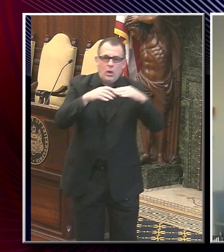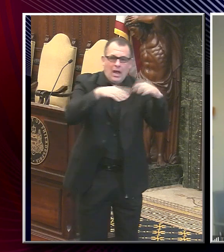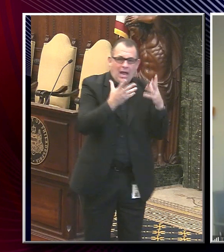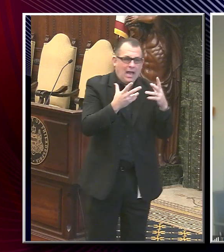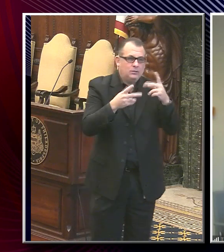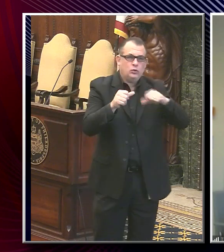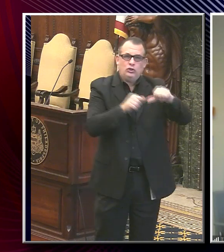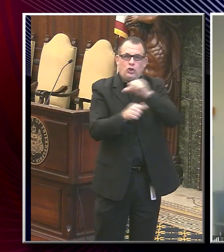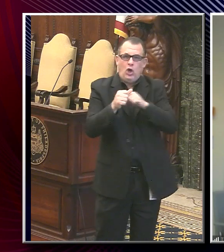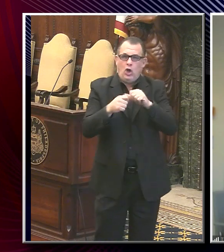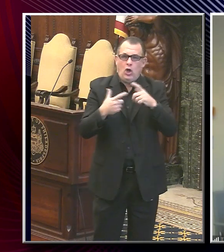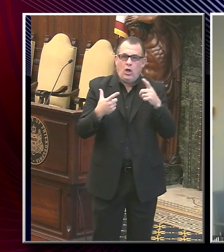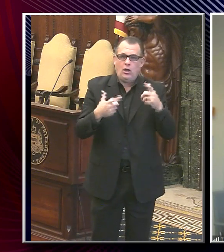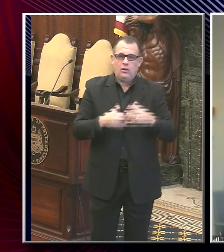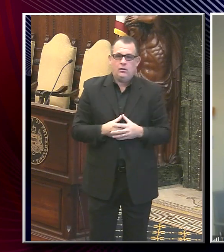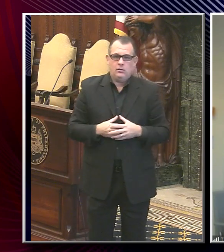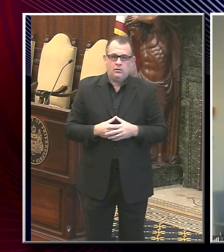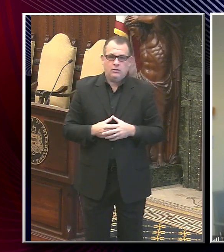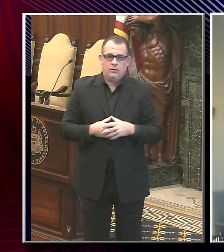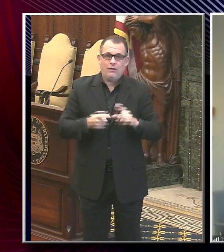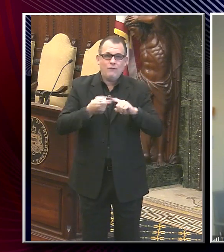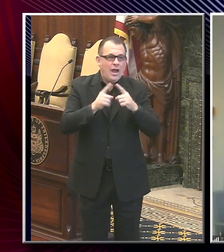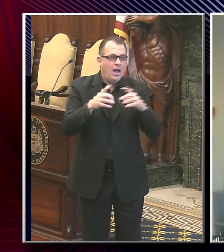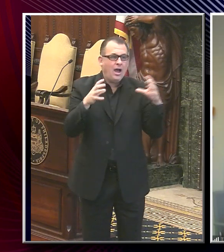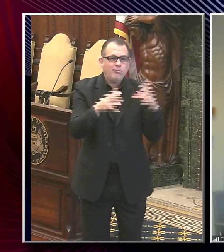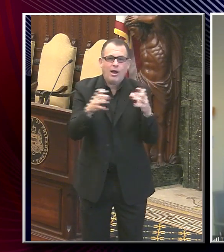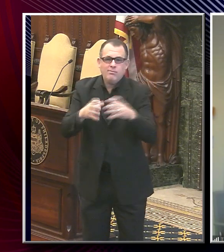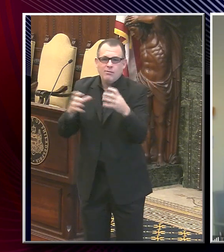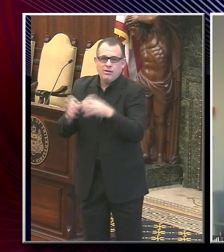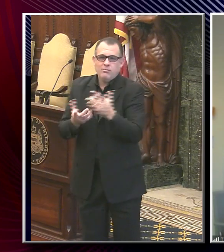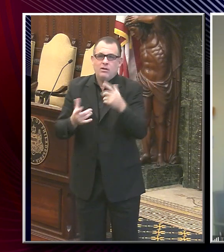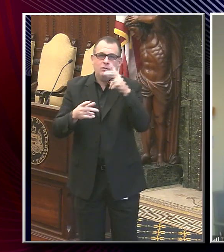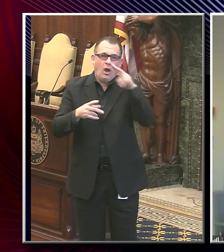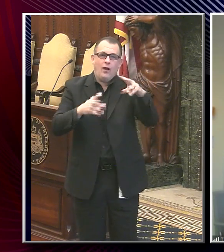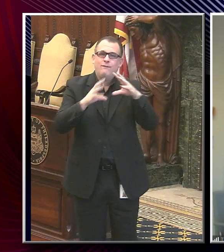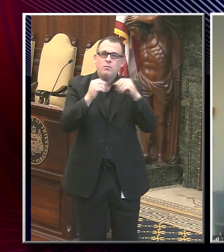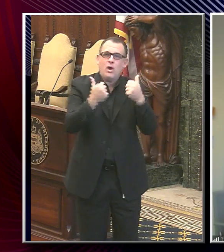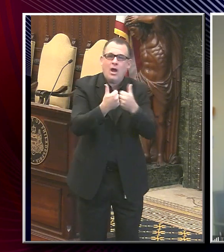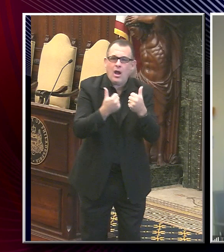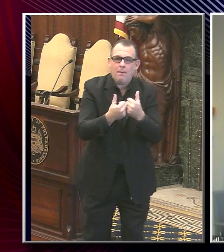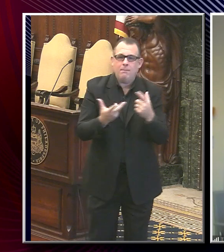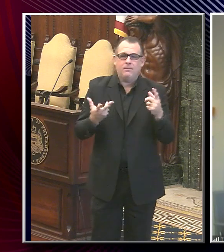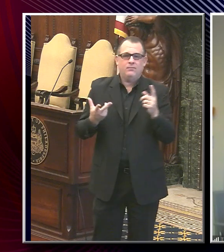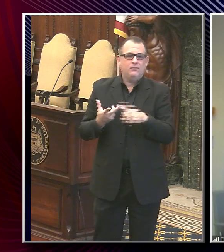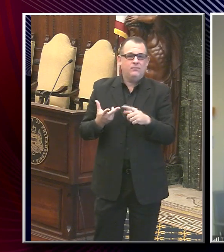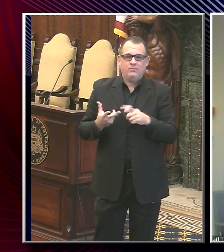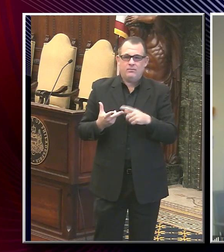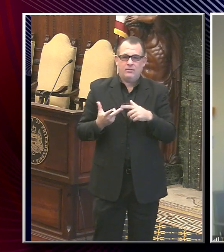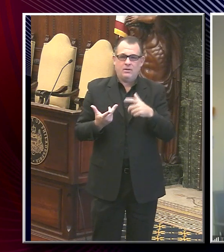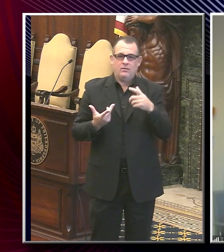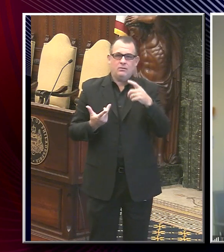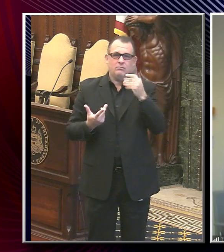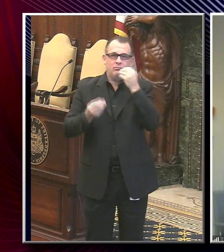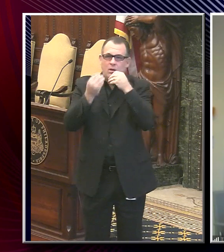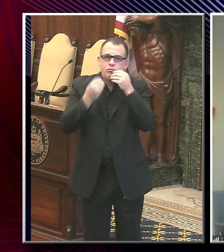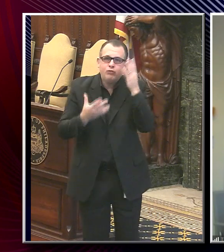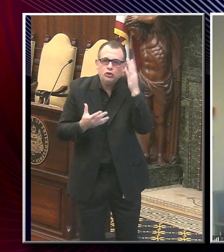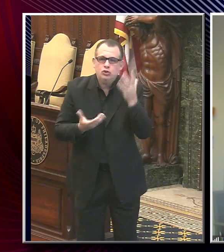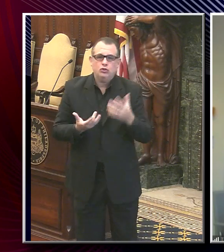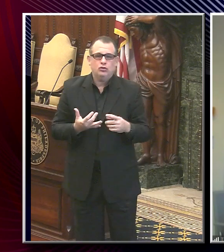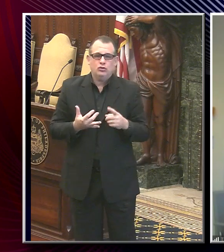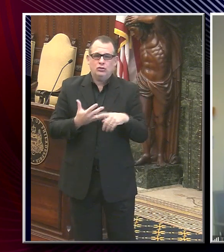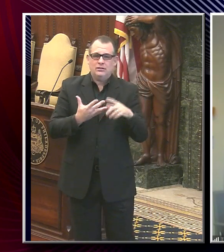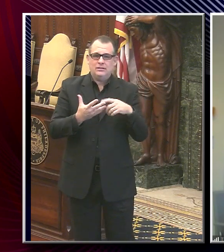small social gatherings, when friends get together to watch a football game on TV, or they get together for brunch, or a soccer team has pizza after